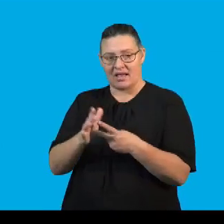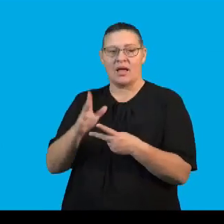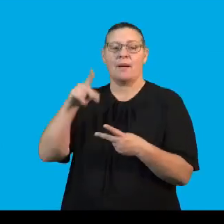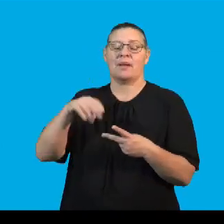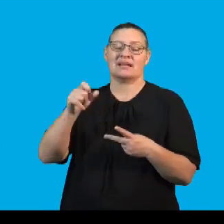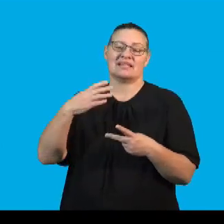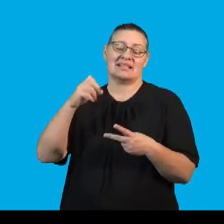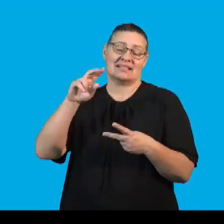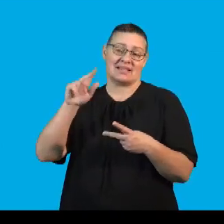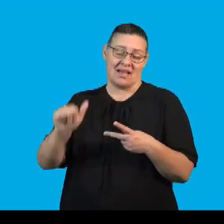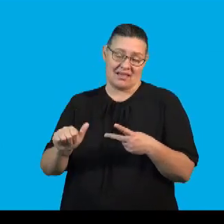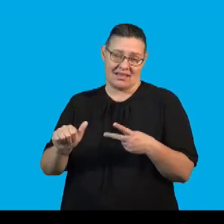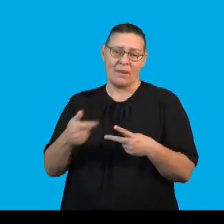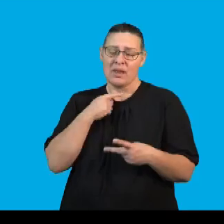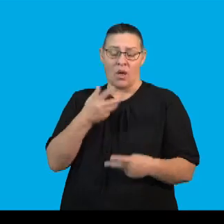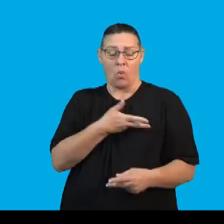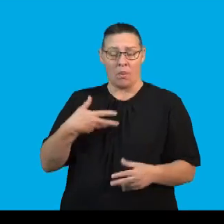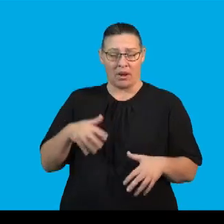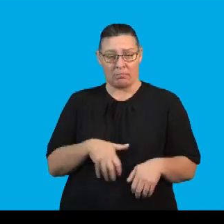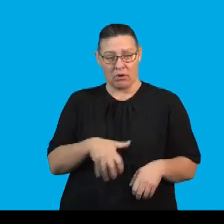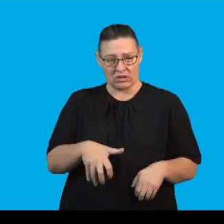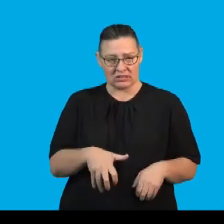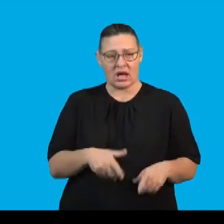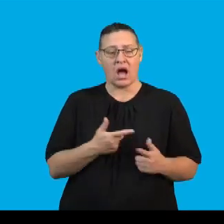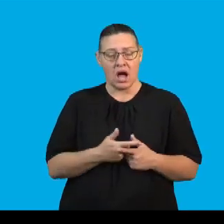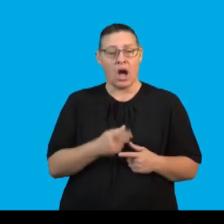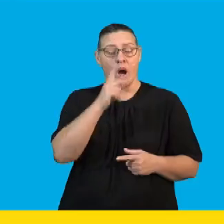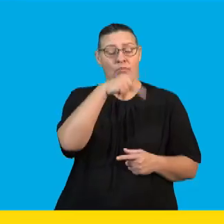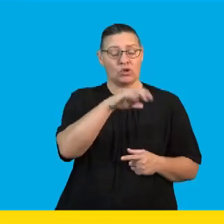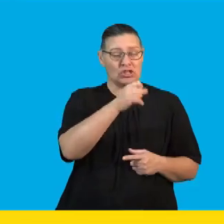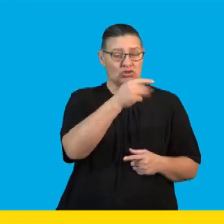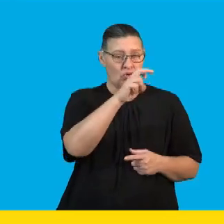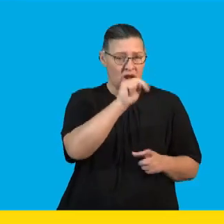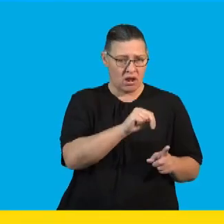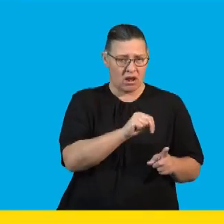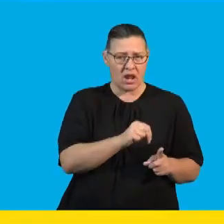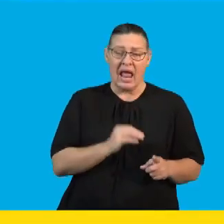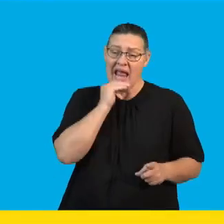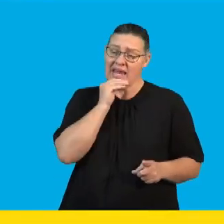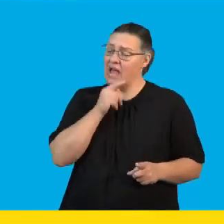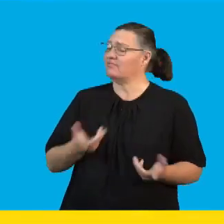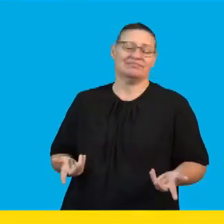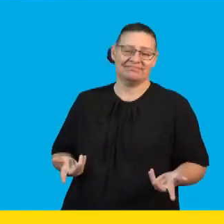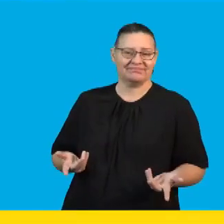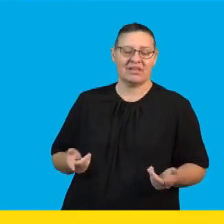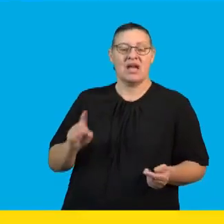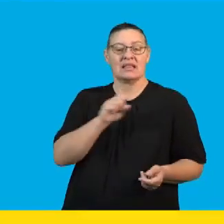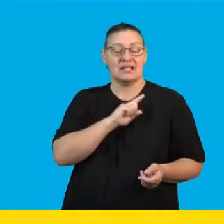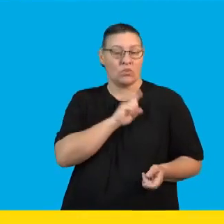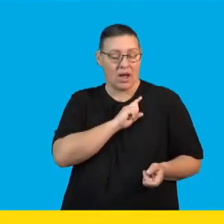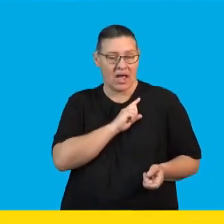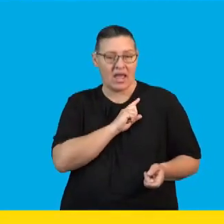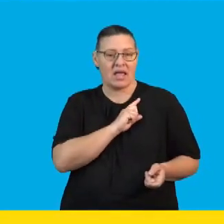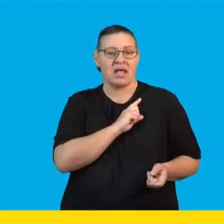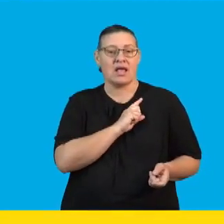and also placenta. So when a woman is pregnant, the progesterone that is secreted by corpus luteum is not sufficient. That is why